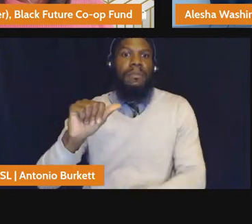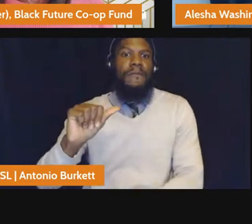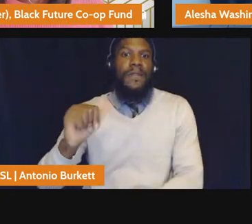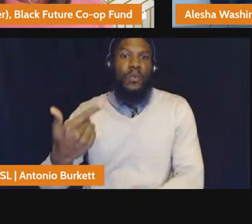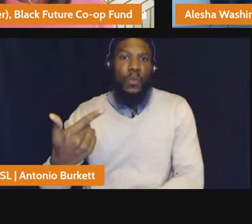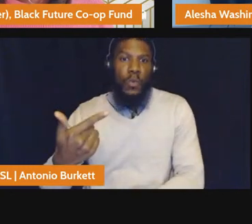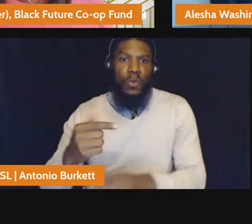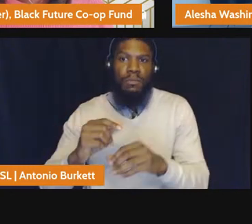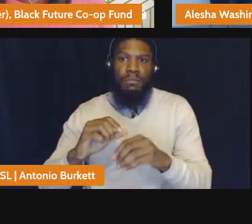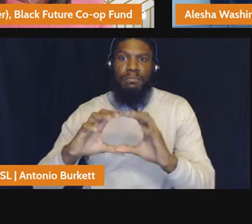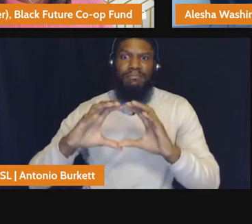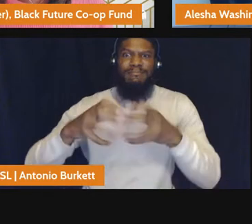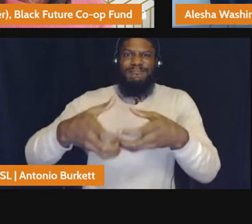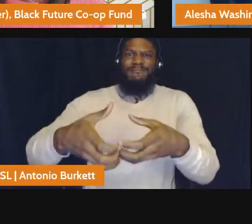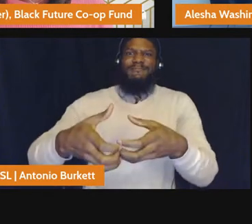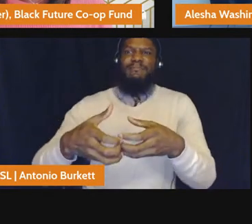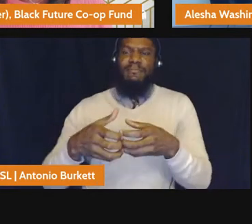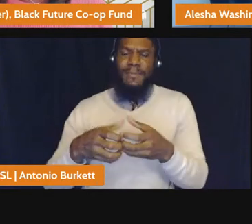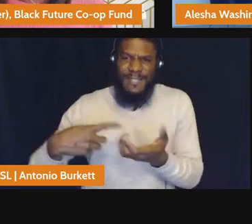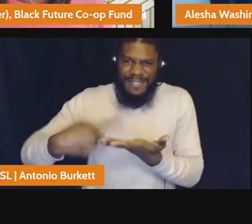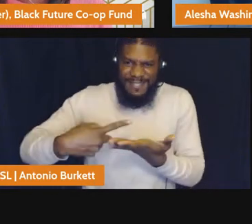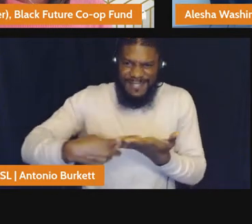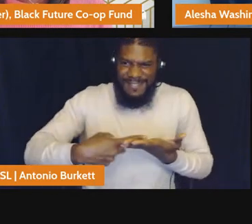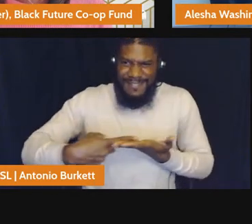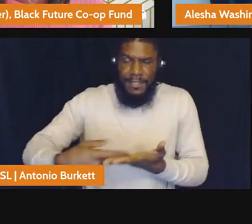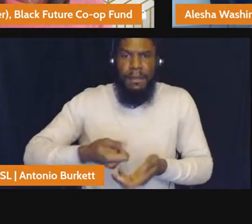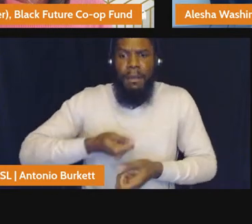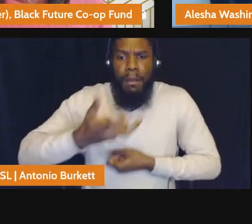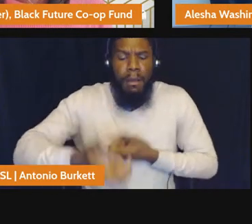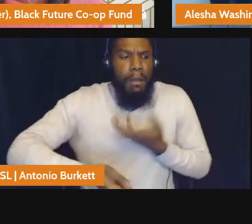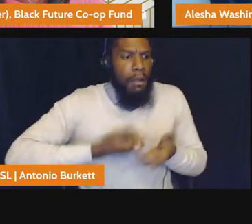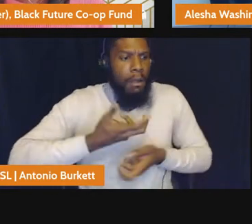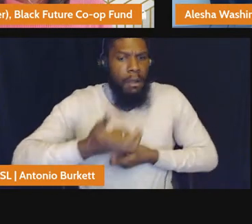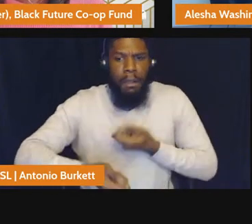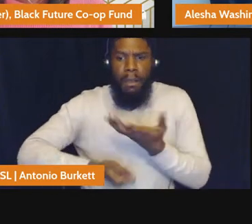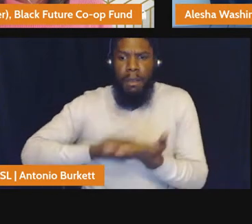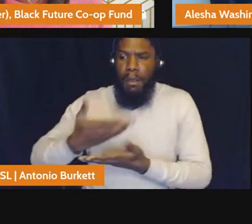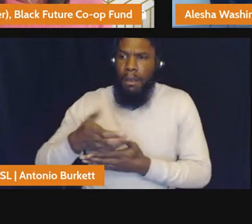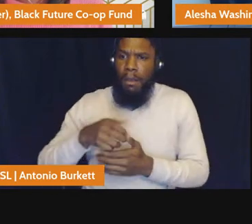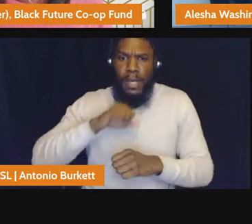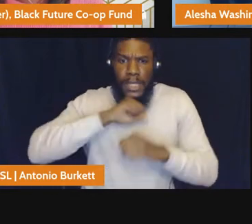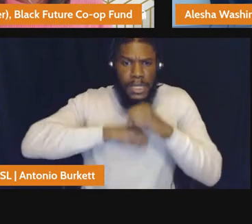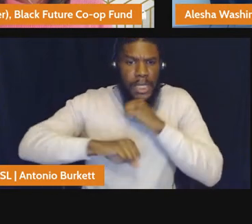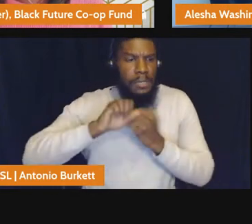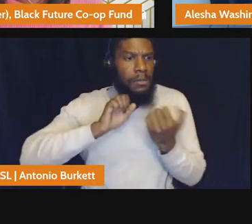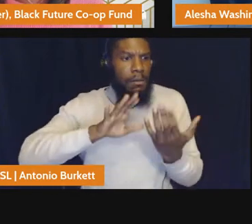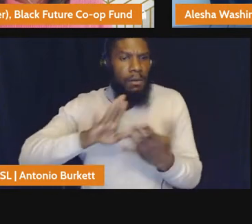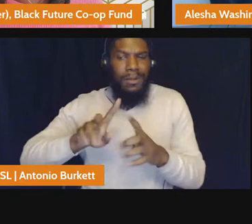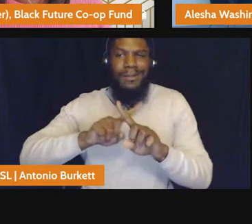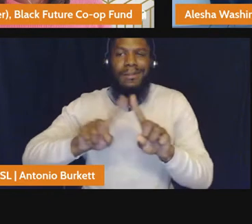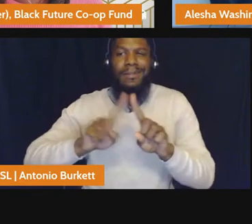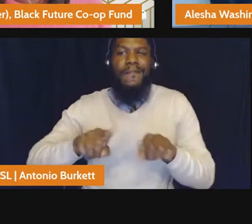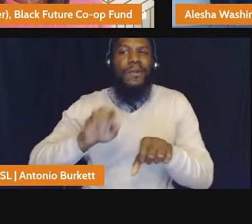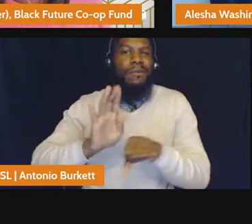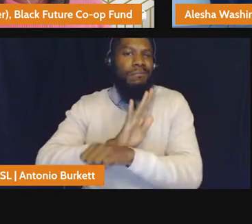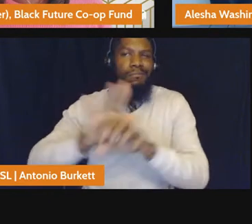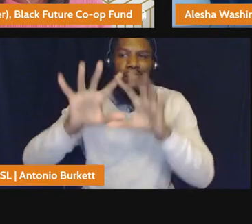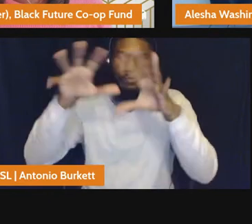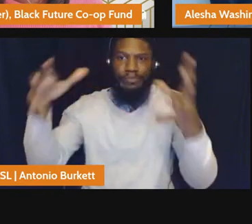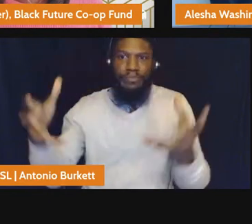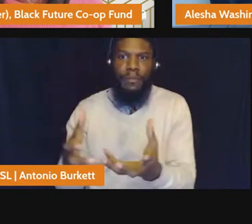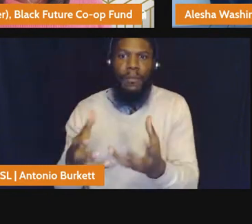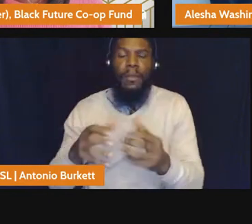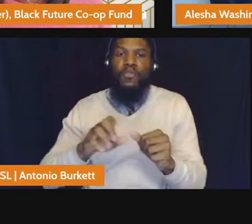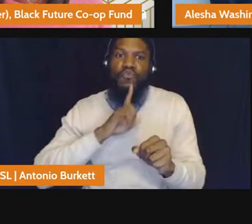about the things that we were all experiencing in different institutions. And so that was a really great way to work through and